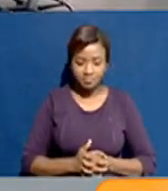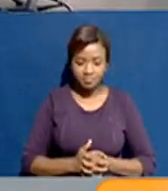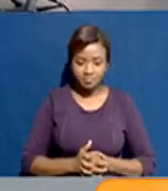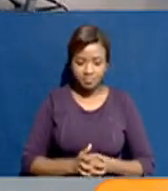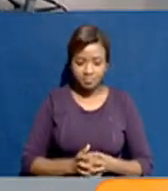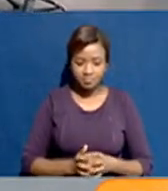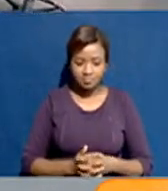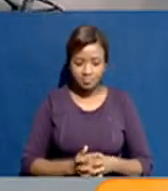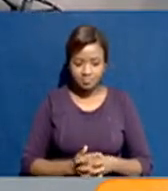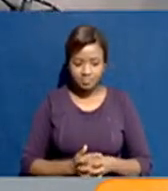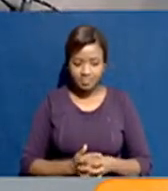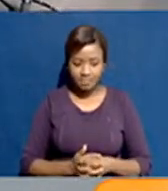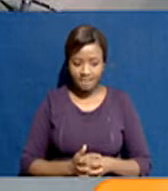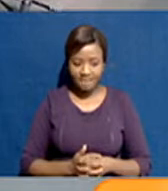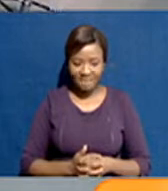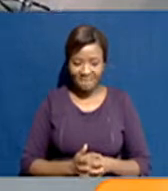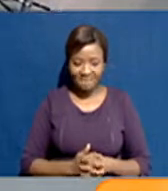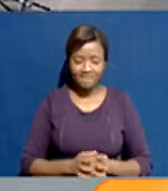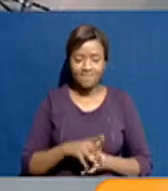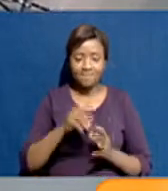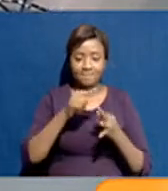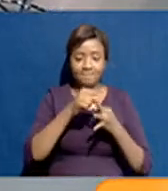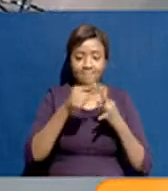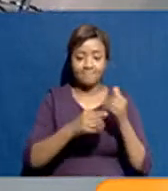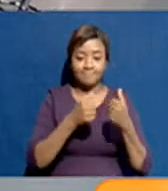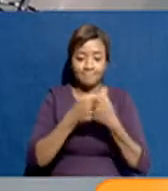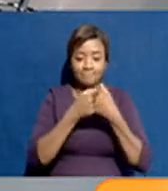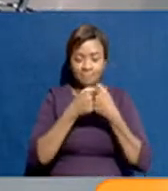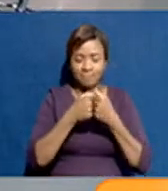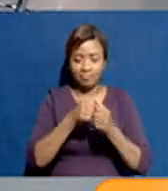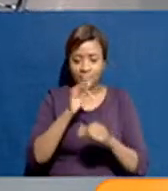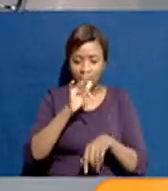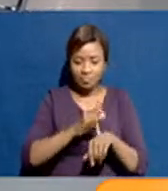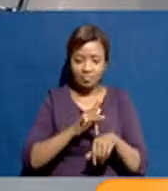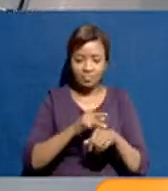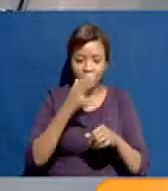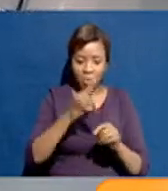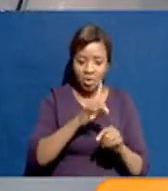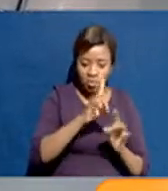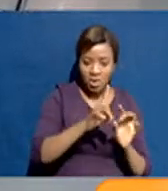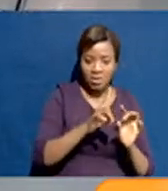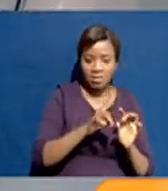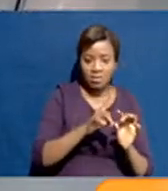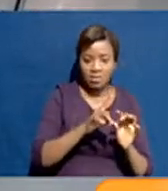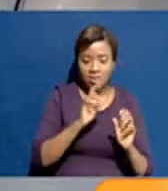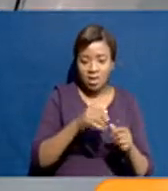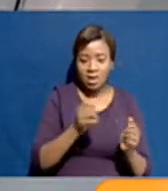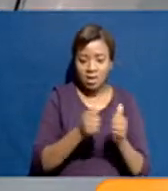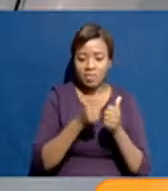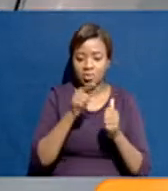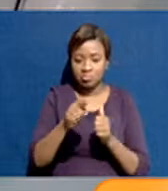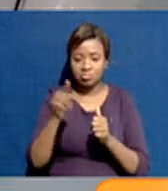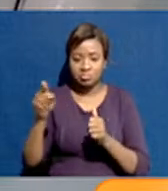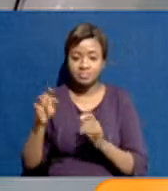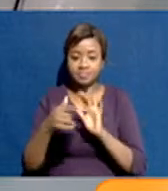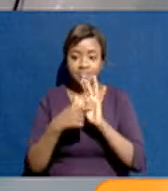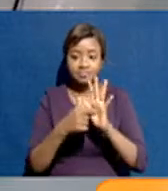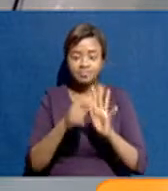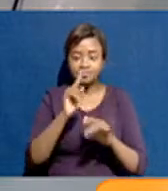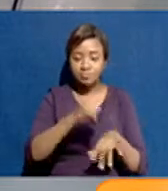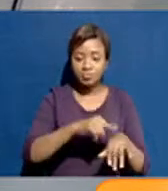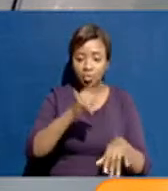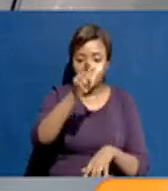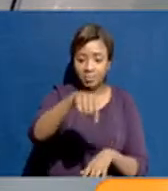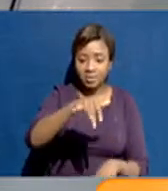call, it's almost what we call the systemic factors, that one makes the other get aggravated. Let me give an example of a pregnancy. Mm.